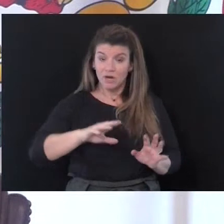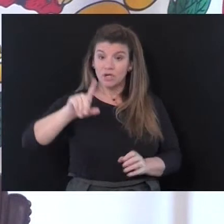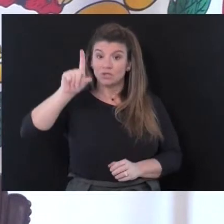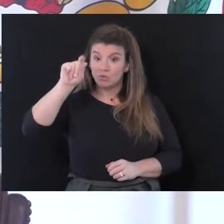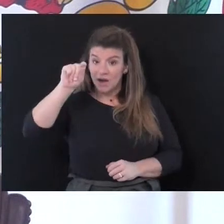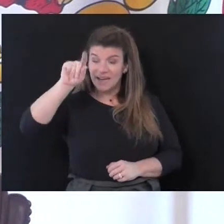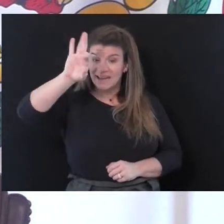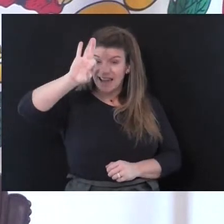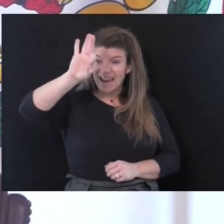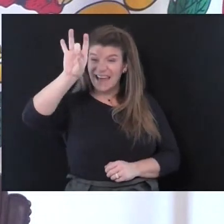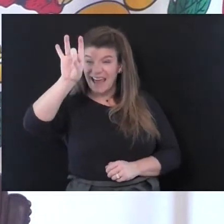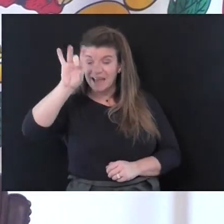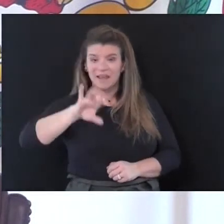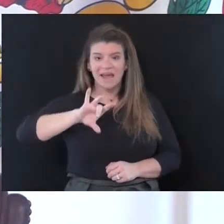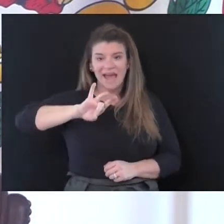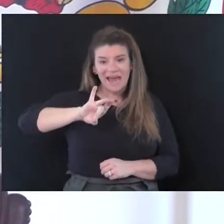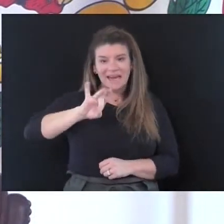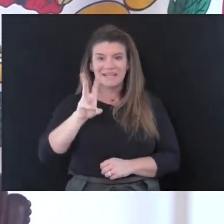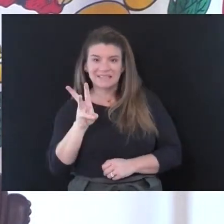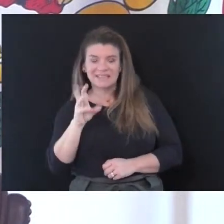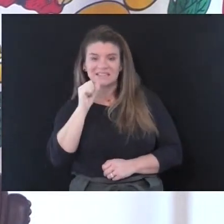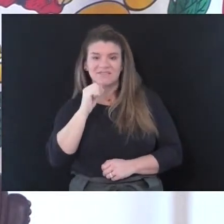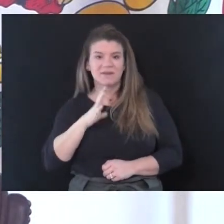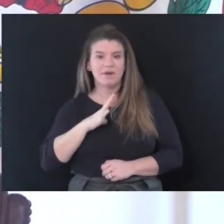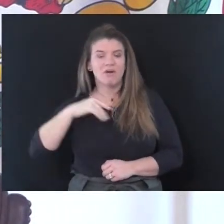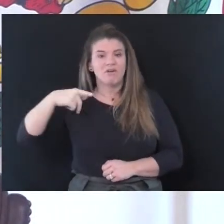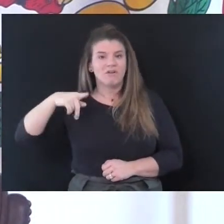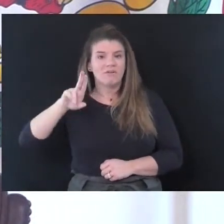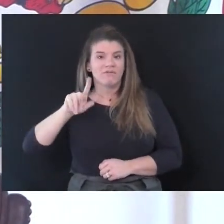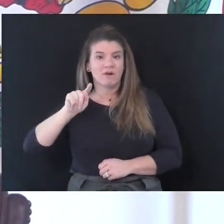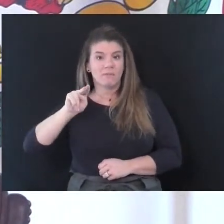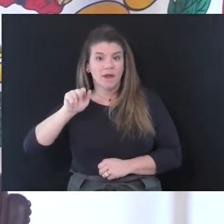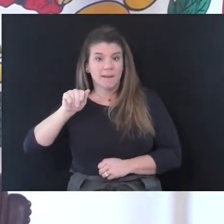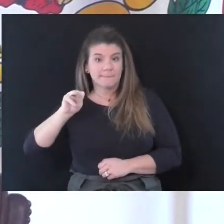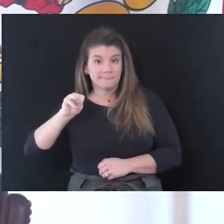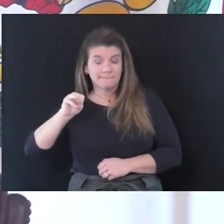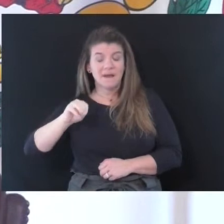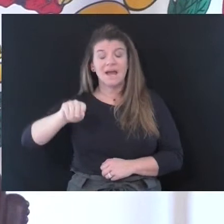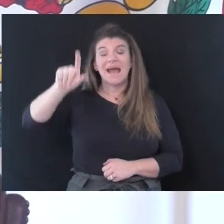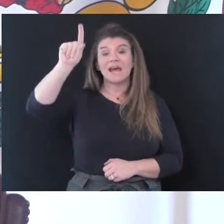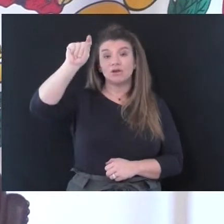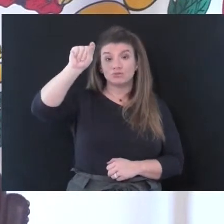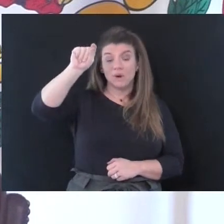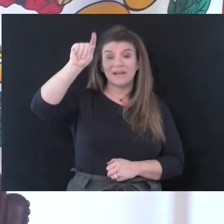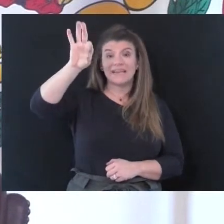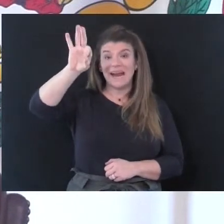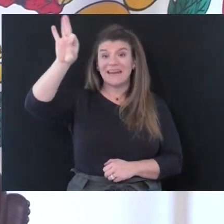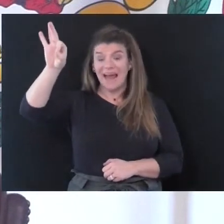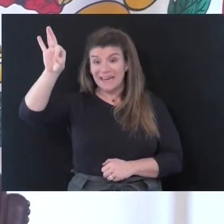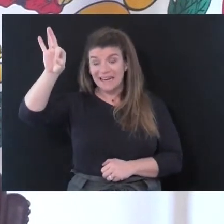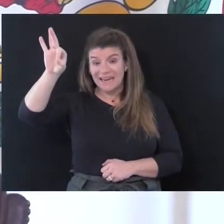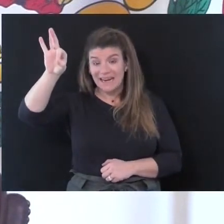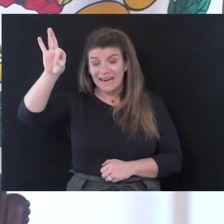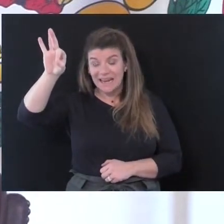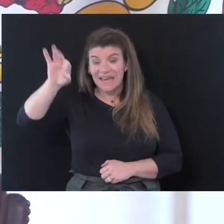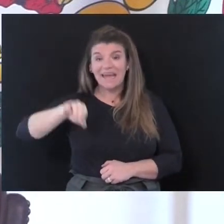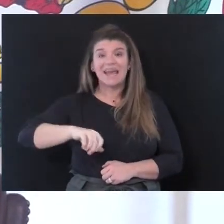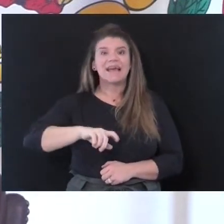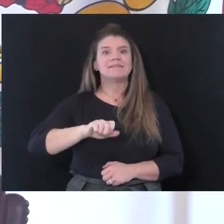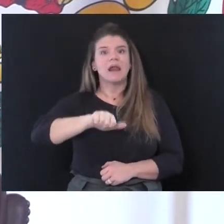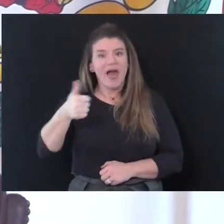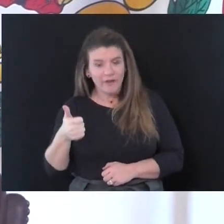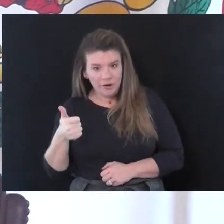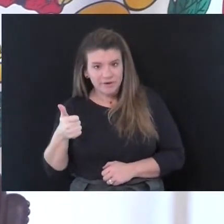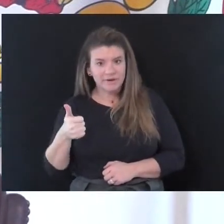2098th death is an 86-year-old female from Putnam County. And our 2099th death is